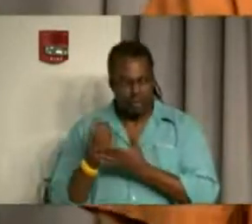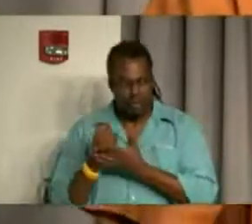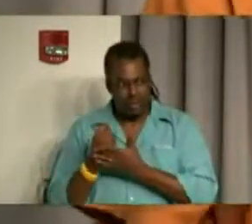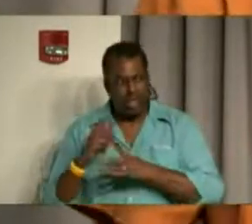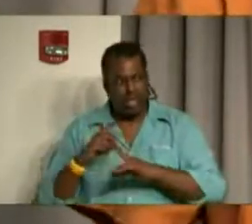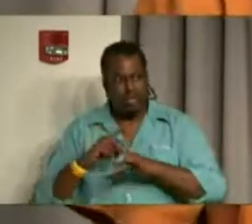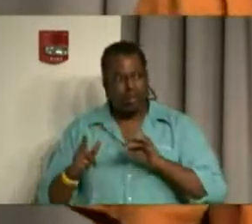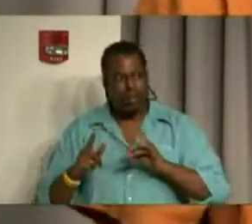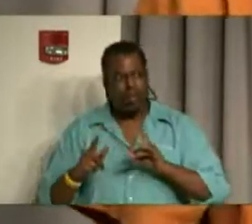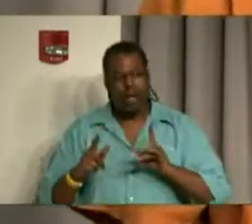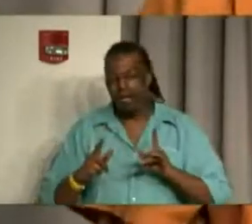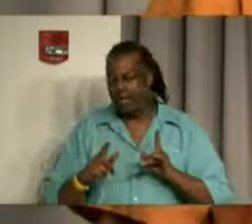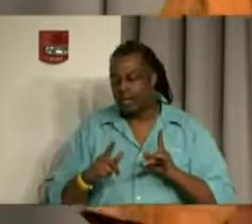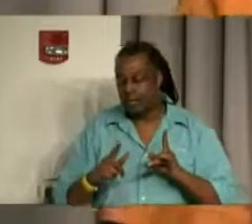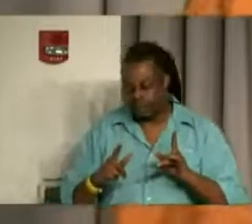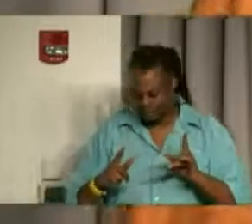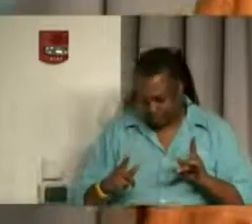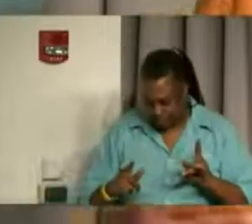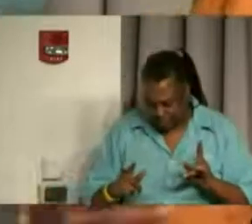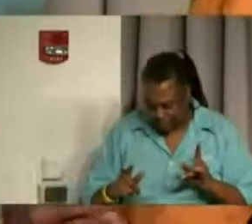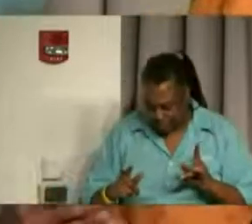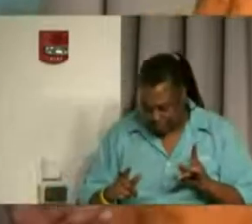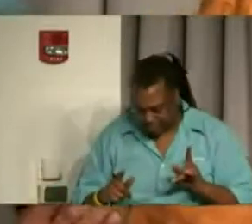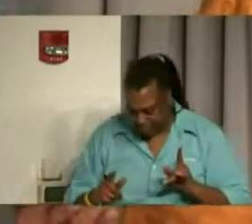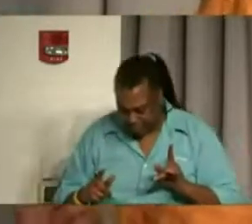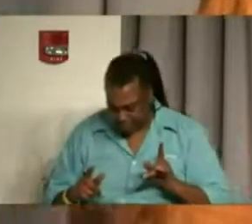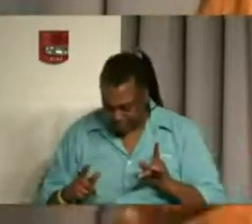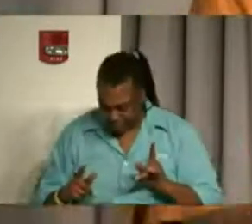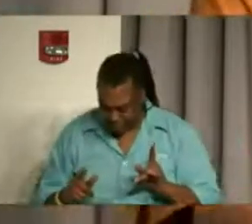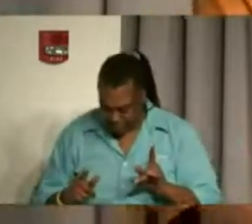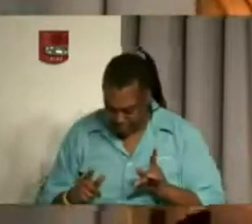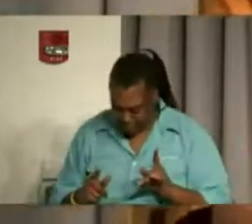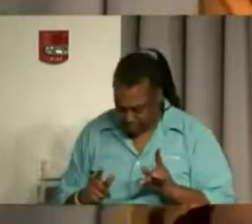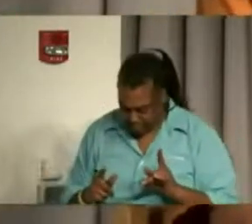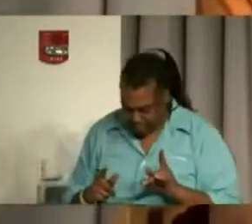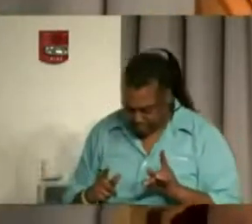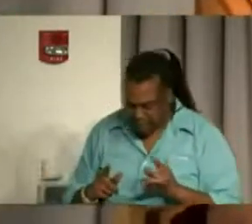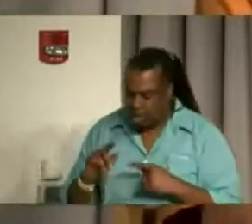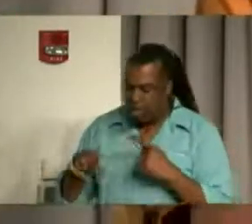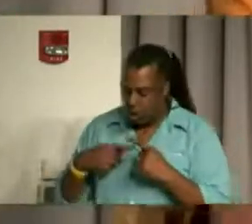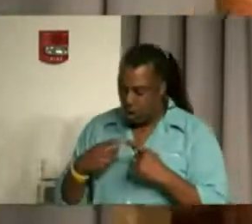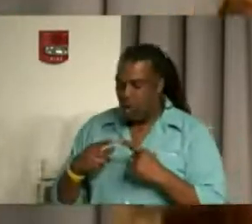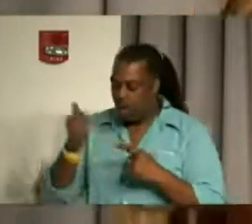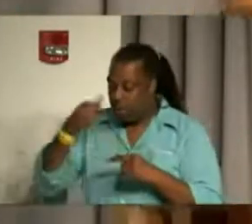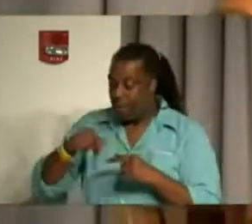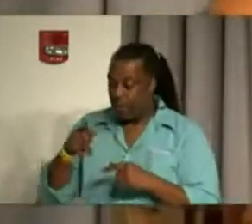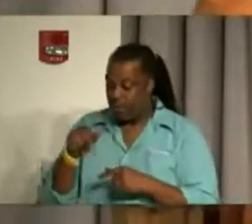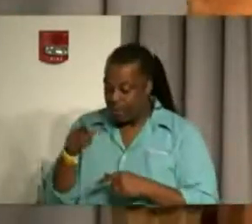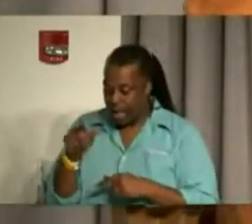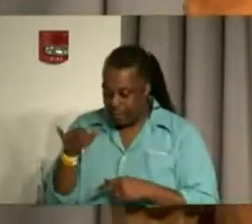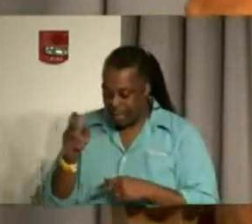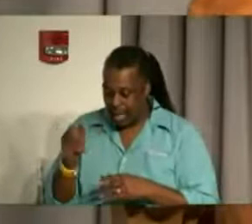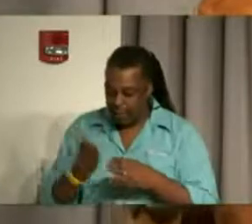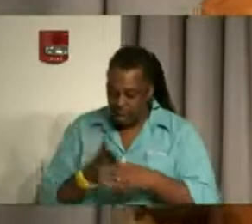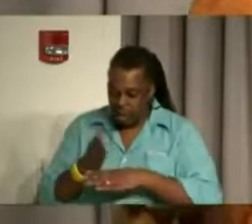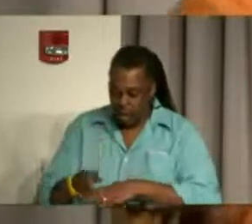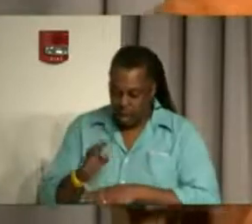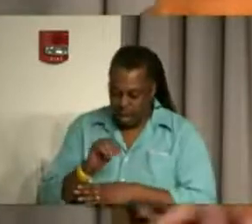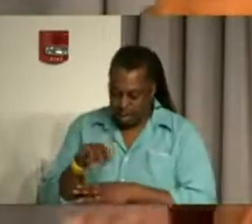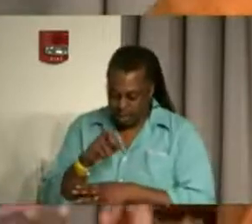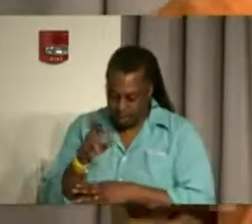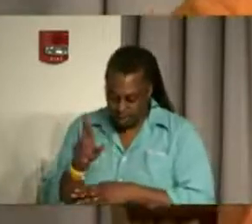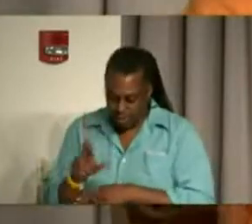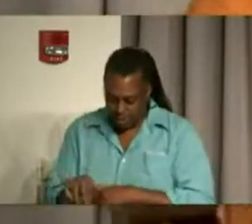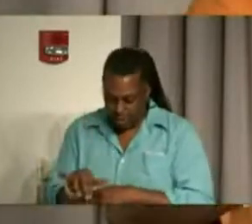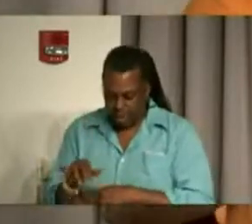first part of that DAPL one is that when they were going to go across the Missouri River, it was up there in Bismarck, which is